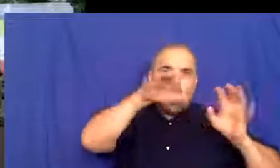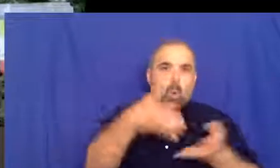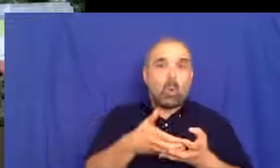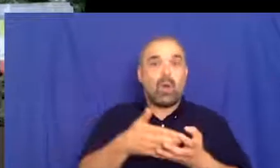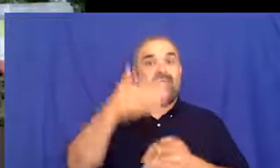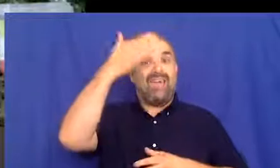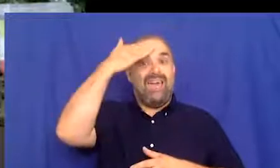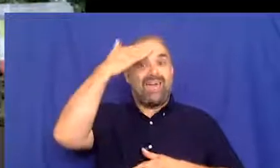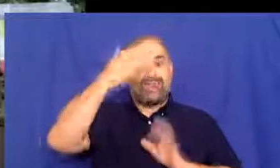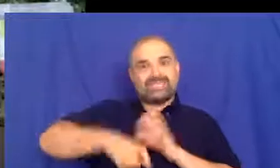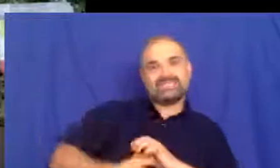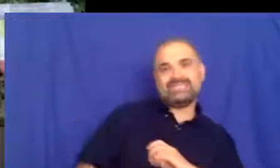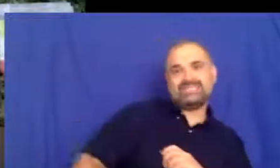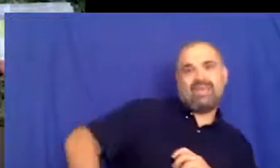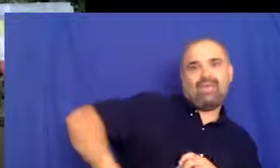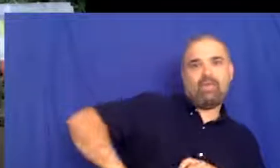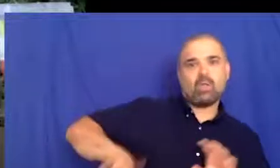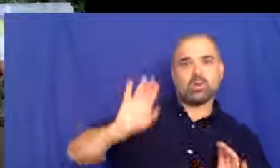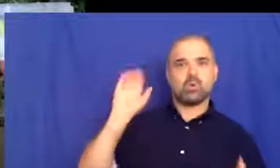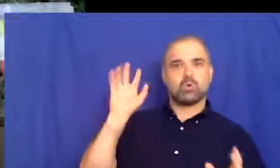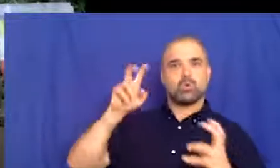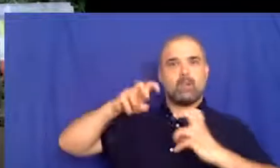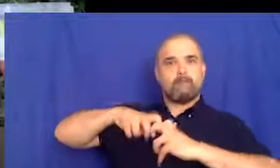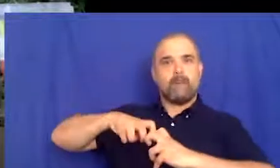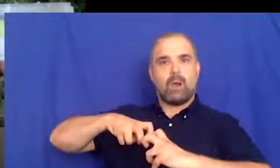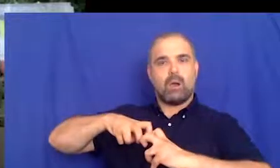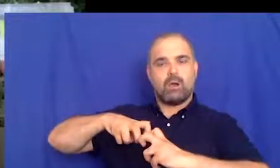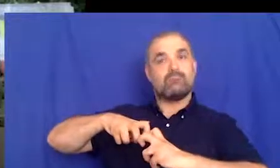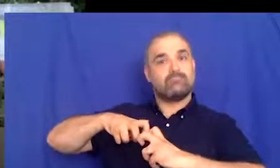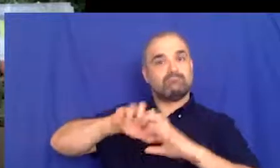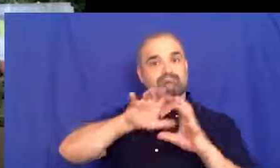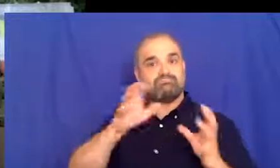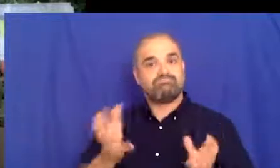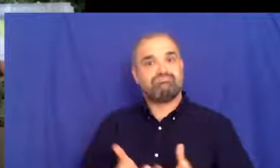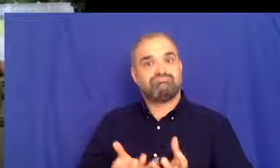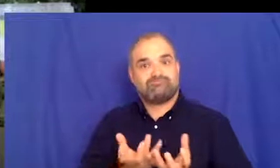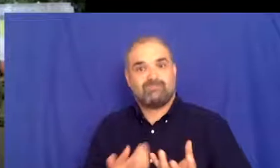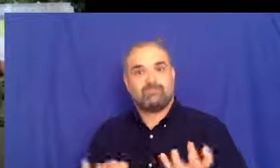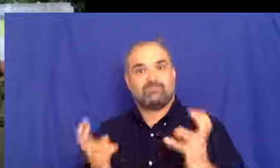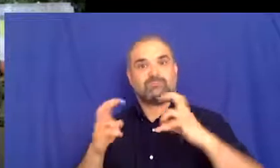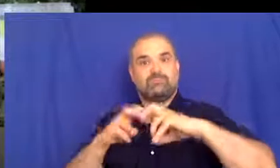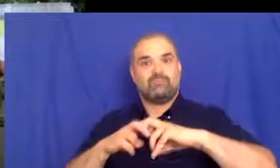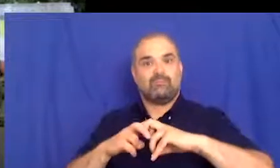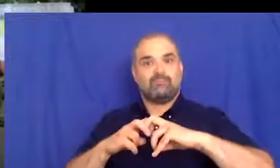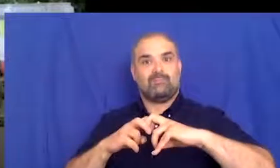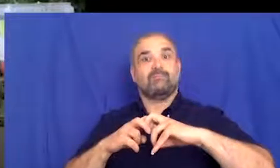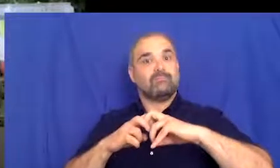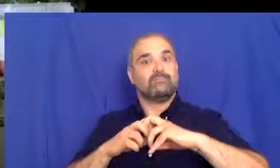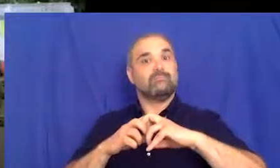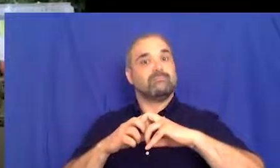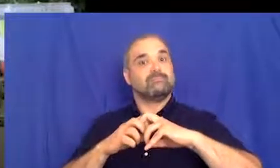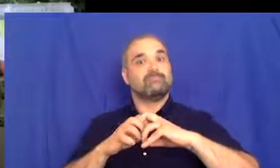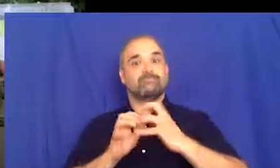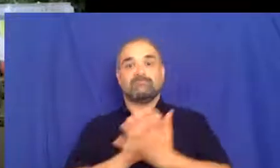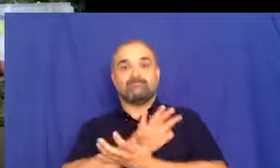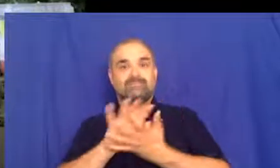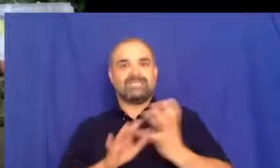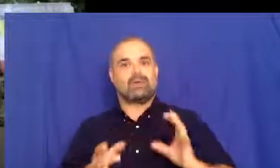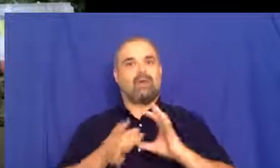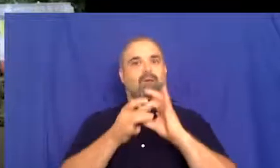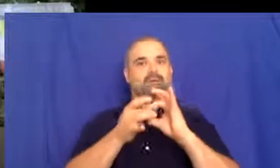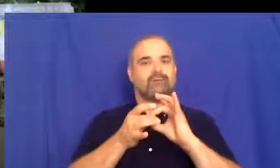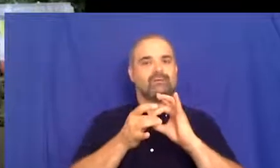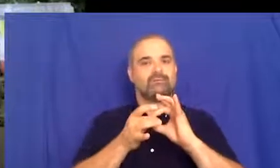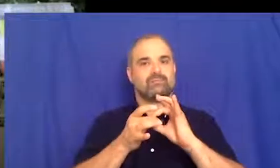and his head and his tail, so if you look at him, his head and his tail, so head there, tail there, they're exactly the same shape, more or less the